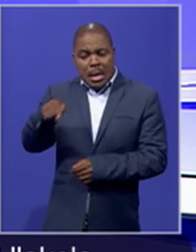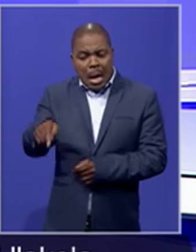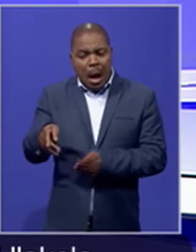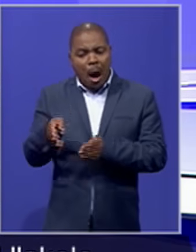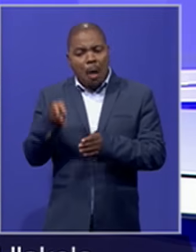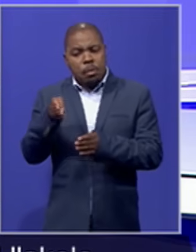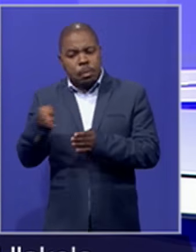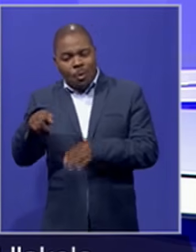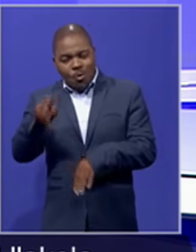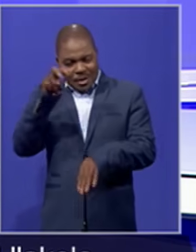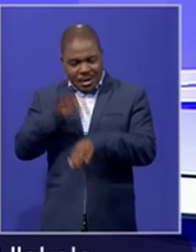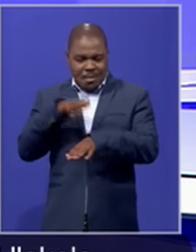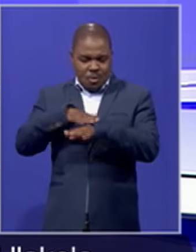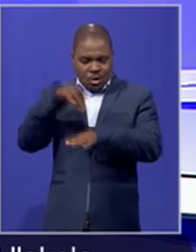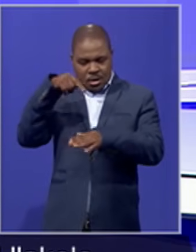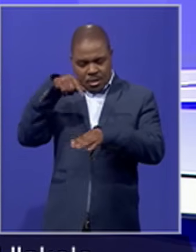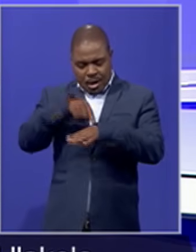bo hloka nako go lekolwa.